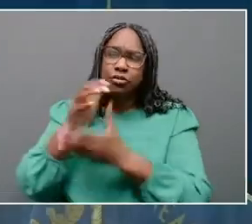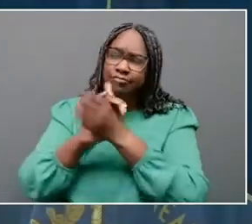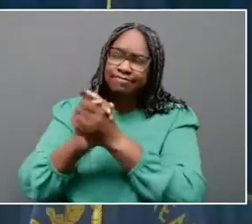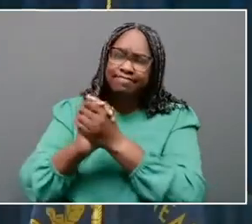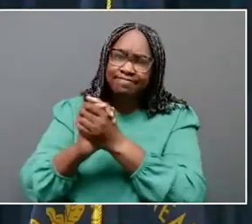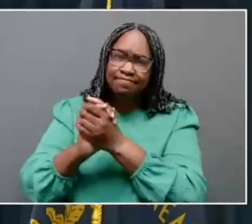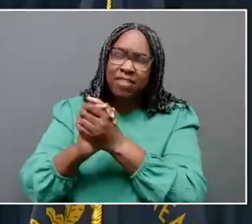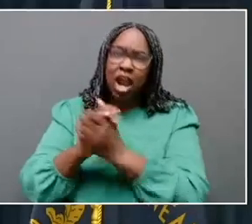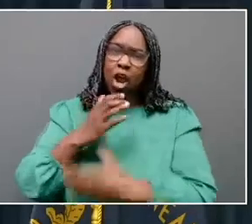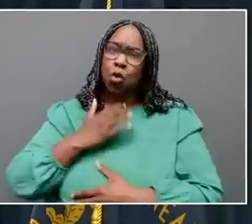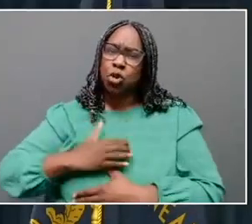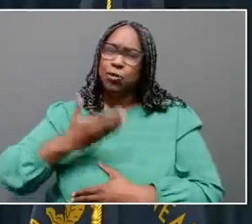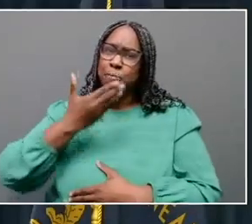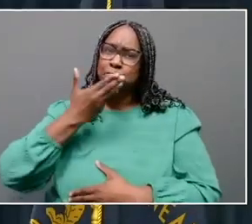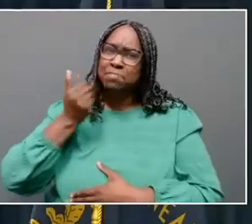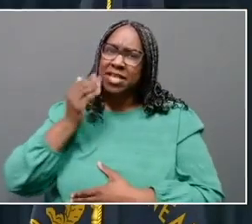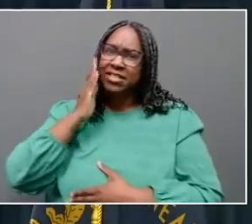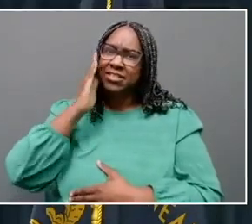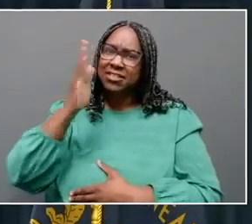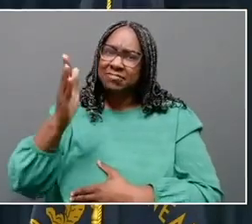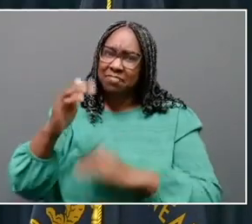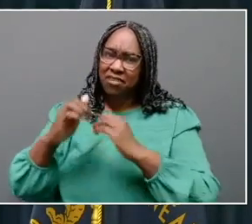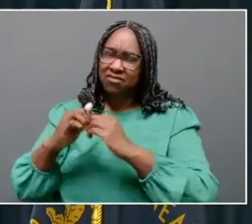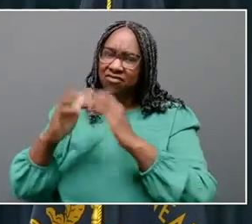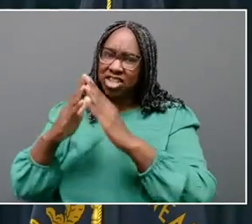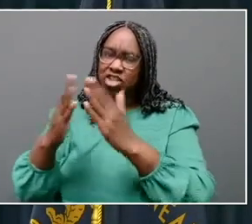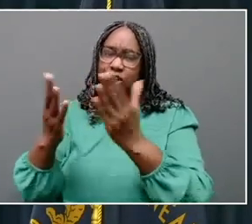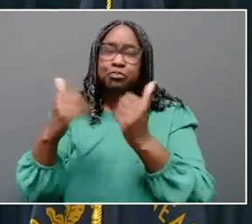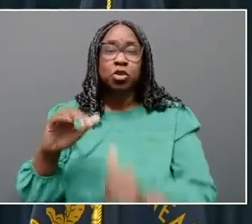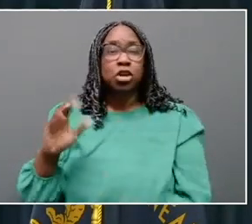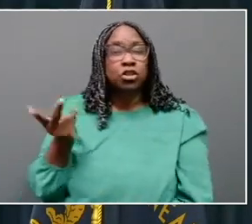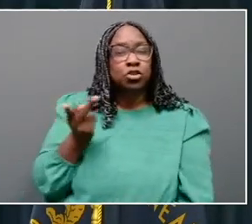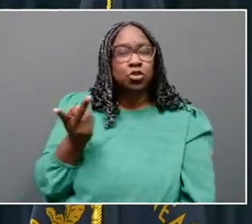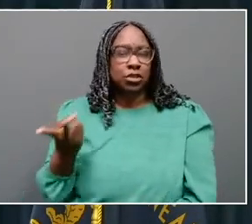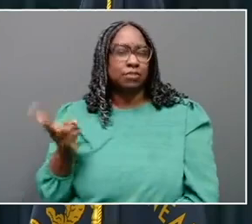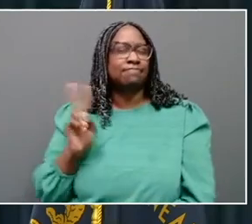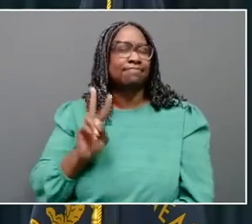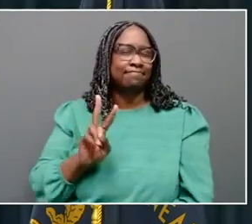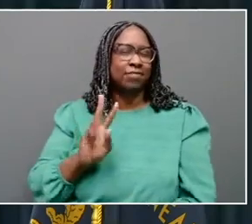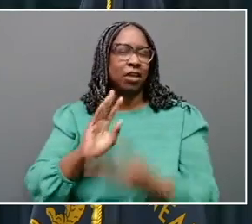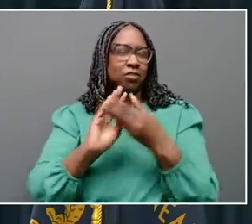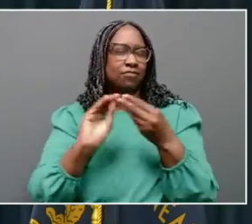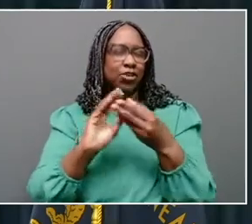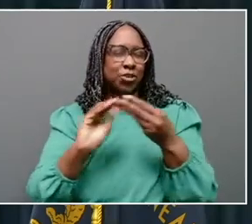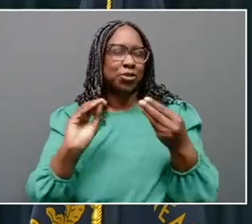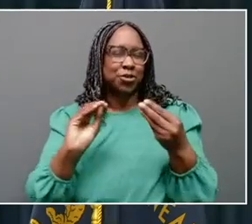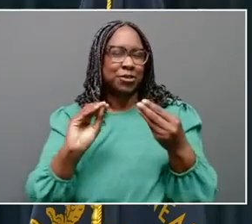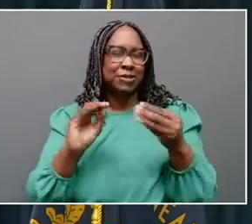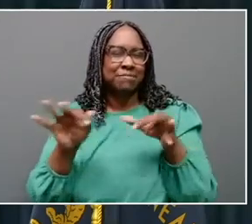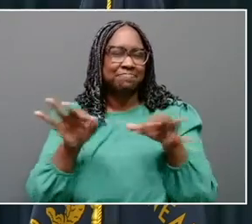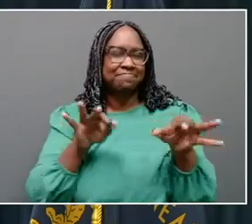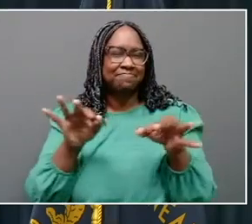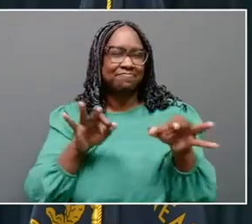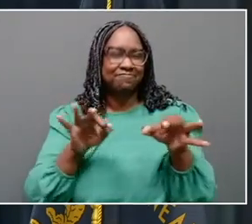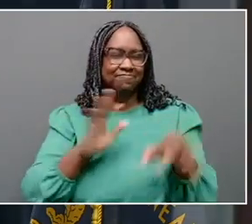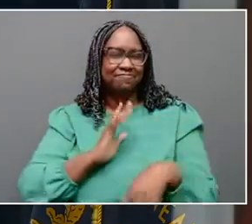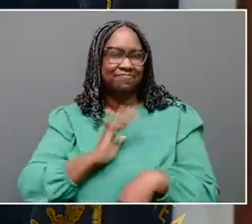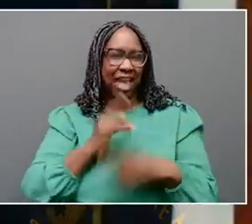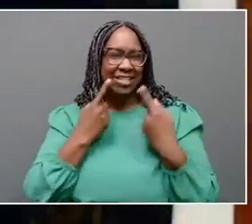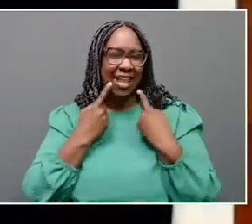venture. Now I'd like to welcome up Cordell and Caleb to come up and say a few words about this incredible announcement.